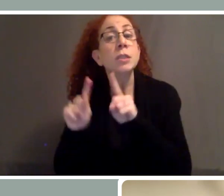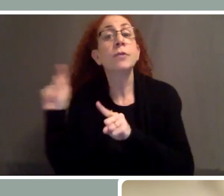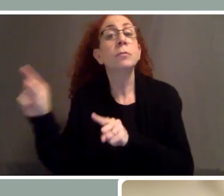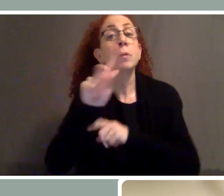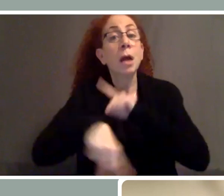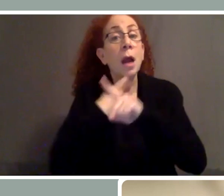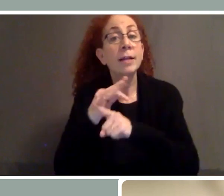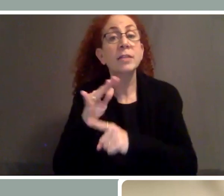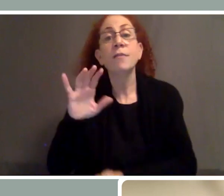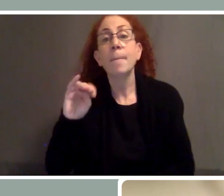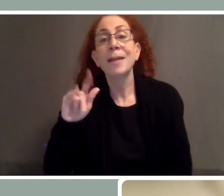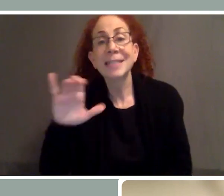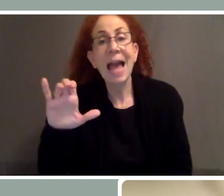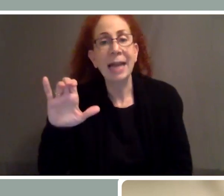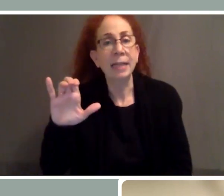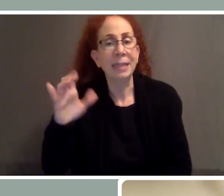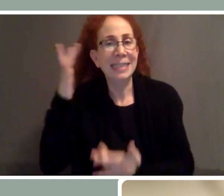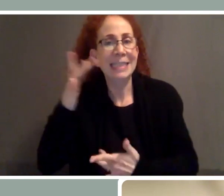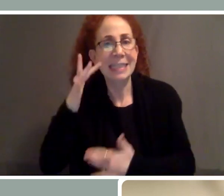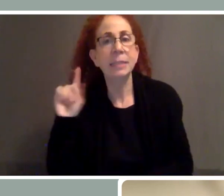of metastatic disease.